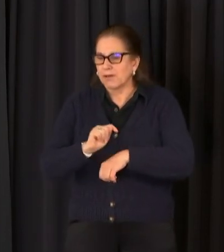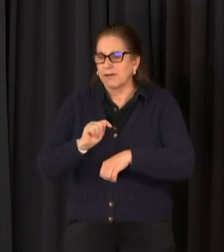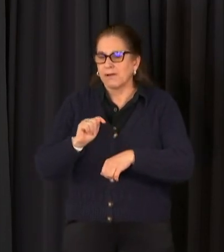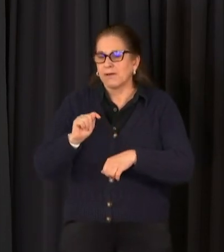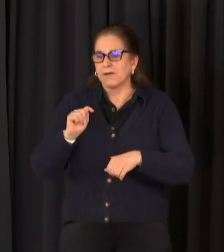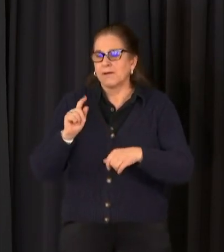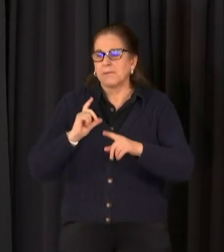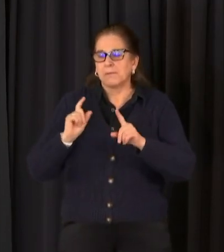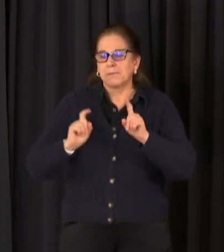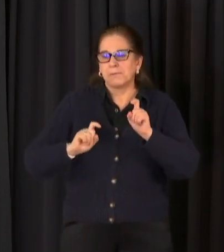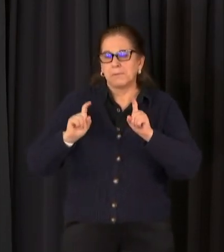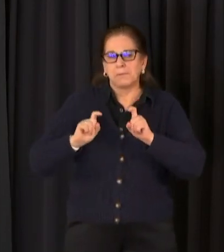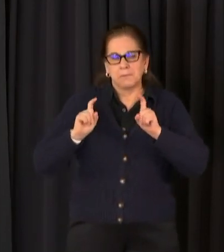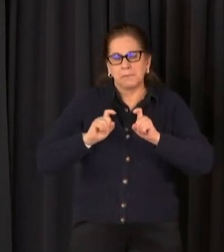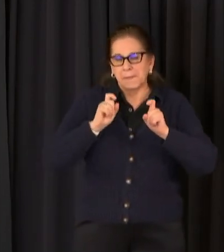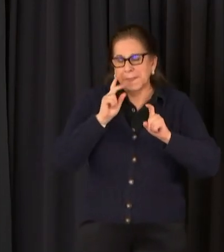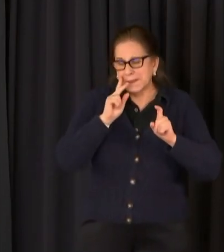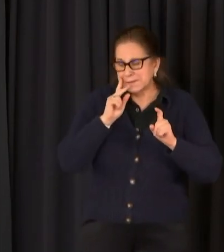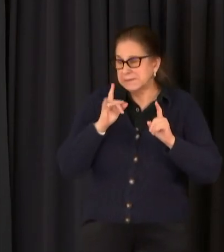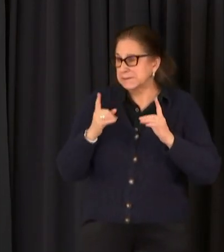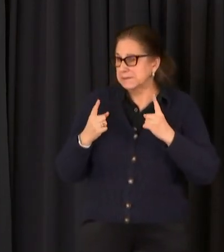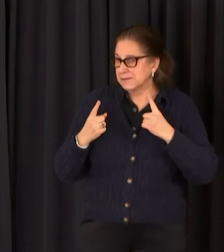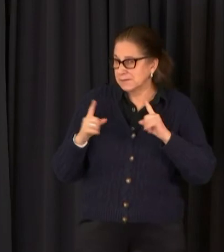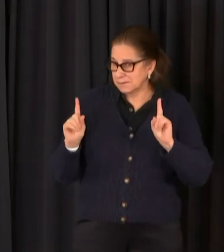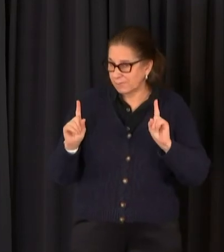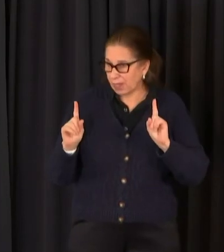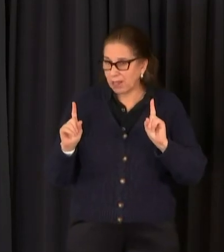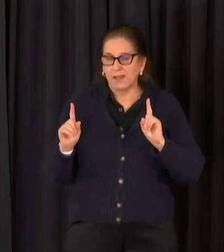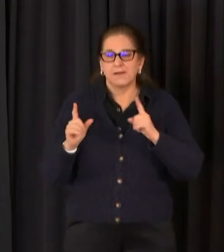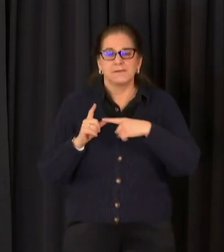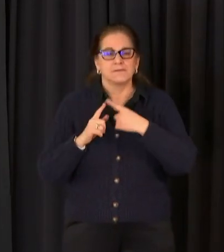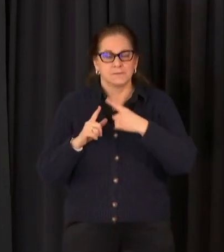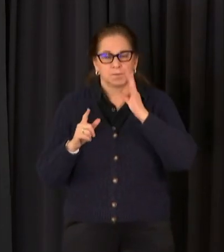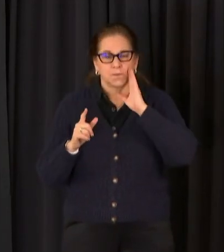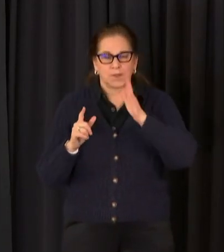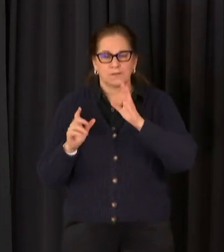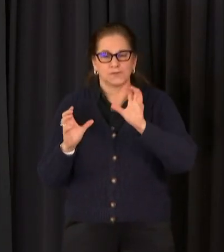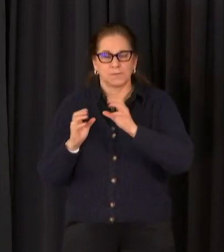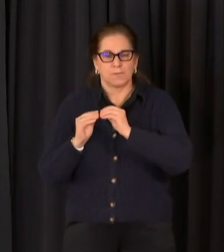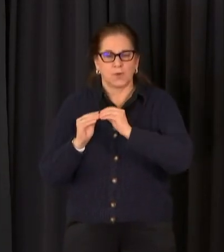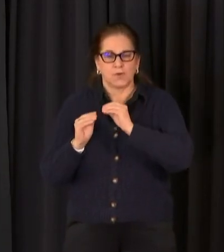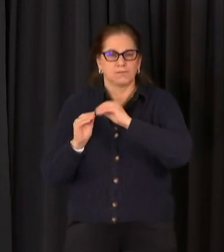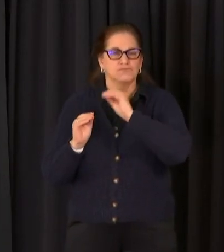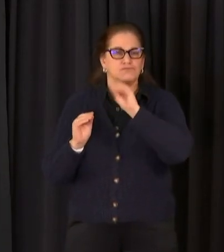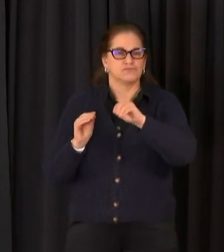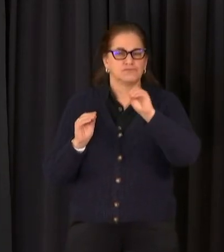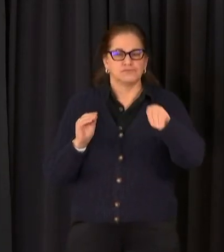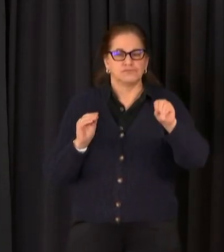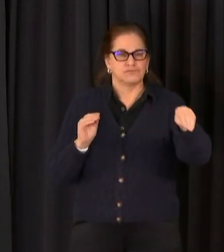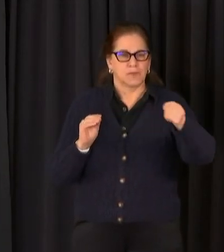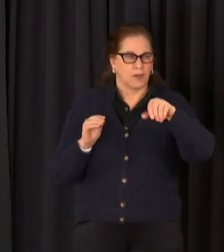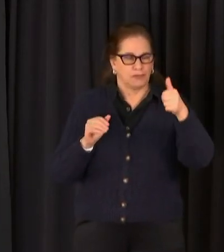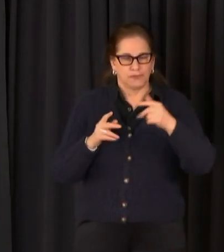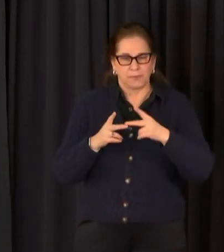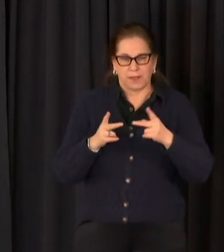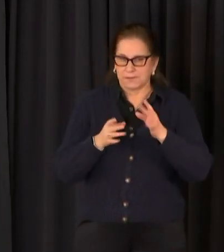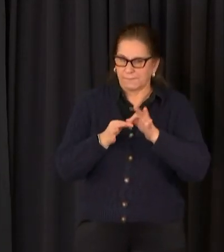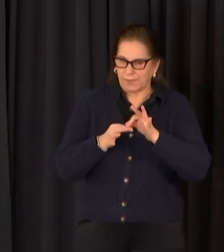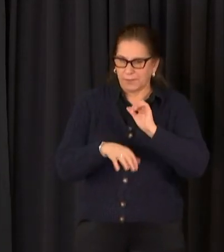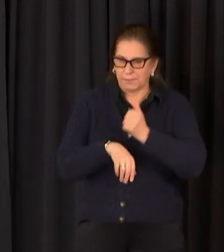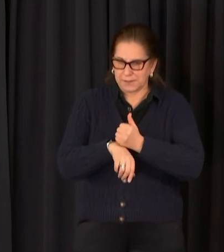able to see if we can make it work with some limited number of faith-based institutions who have the ability to have